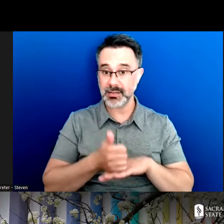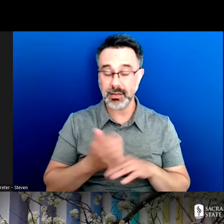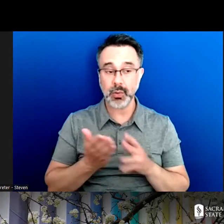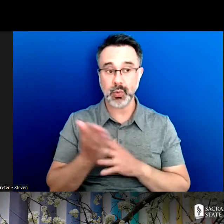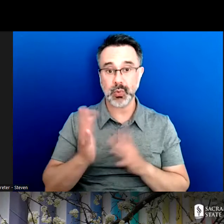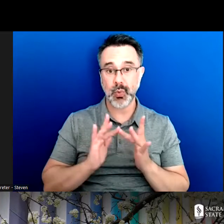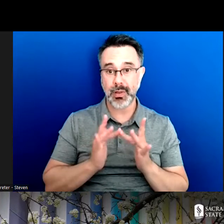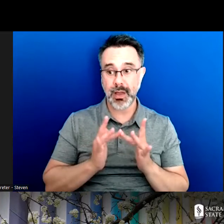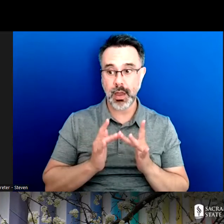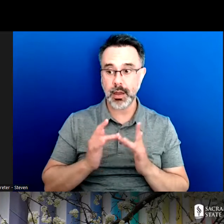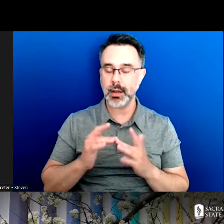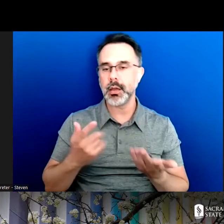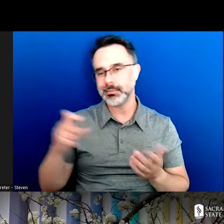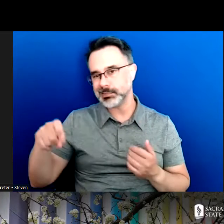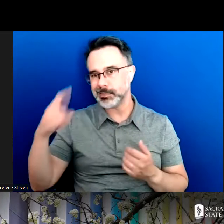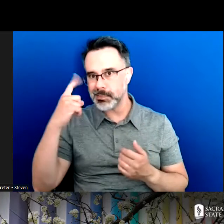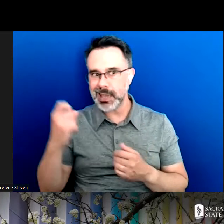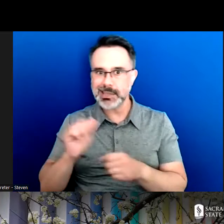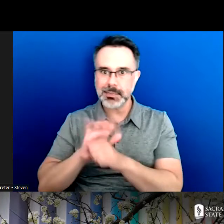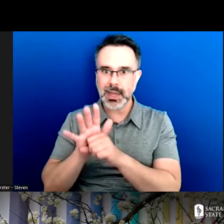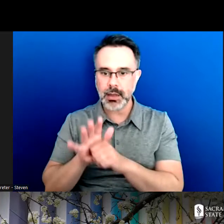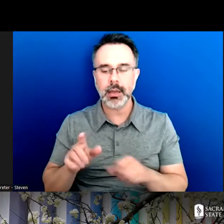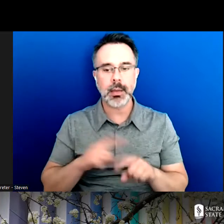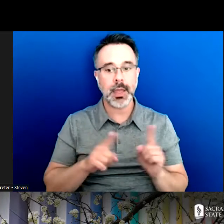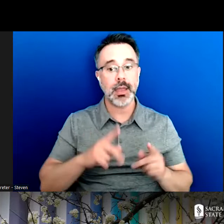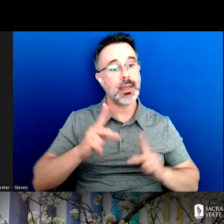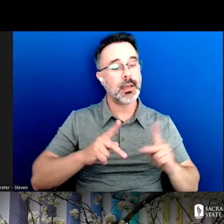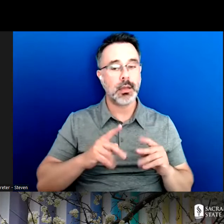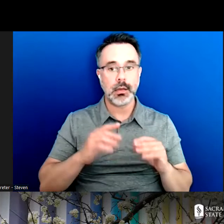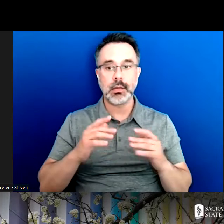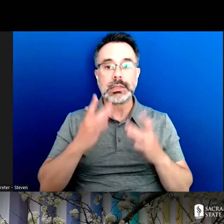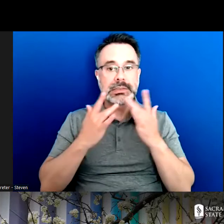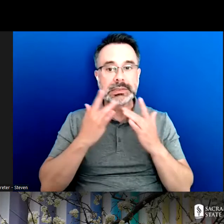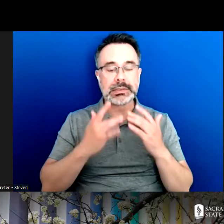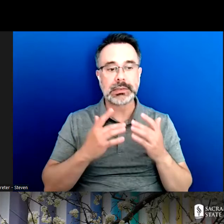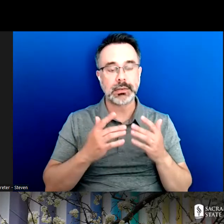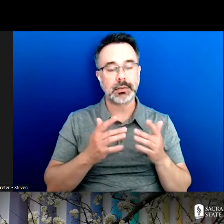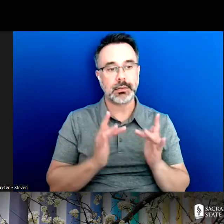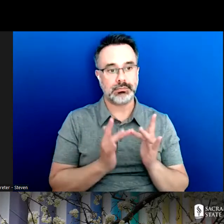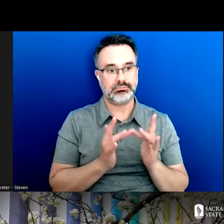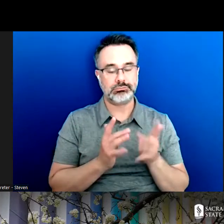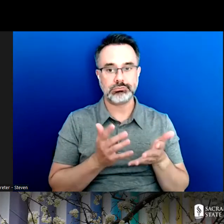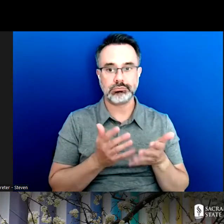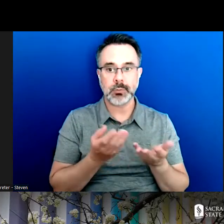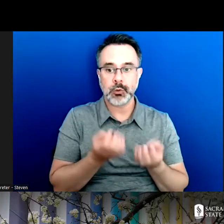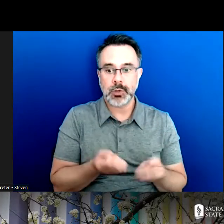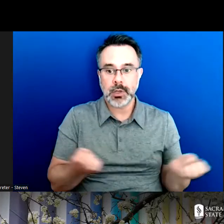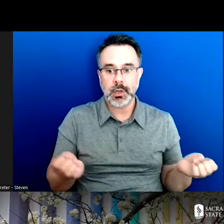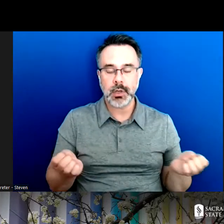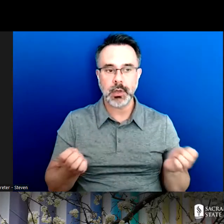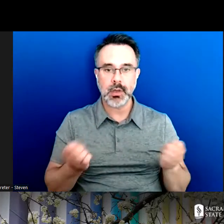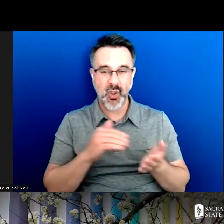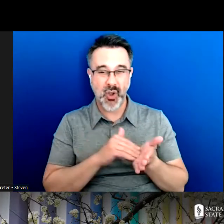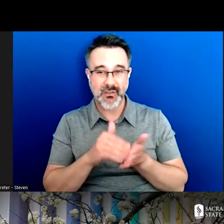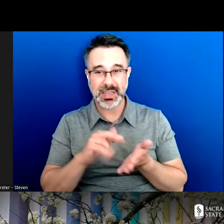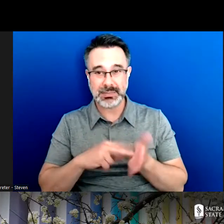pandemic. And it means that those without digital resources have so far often been excluded from participating in the